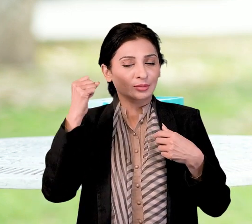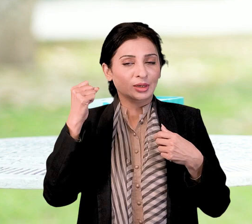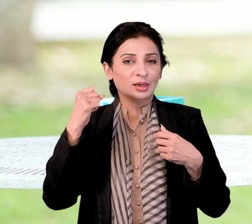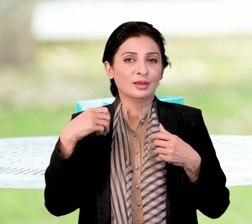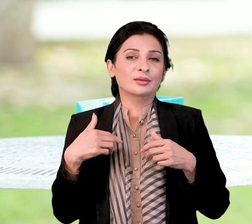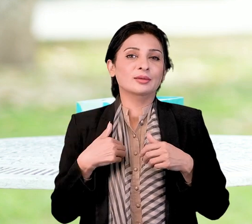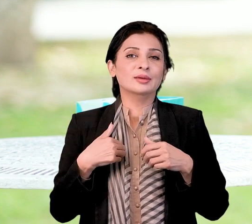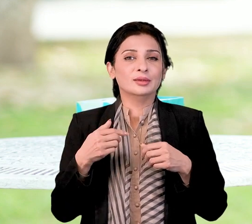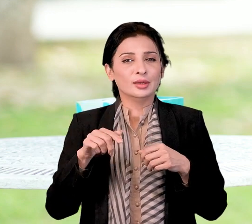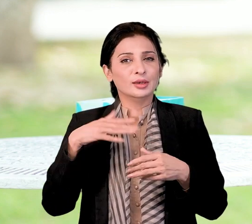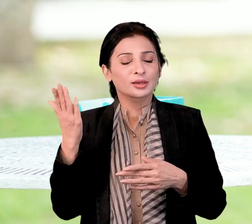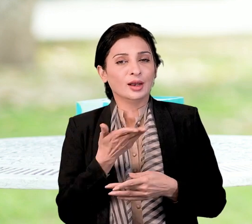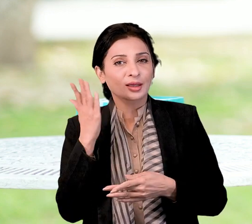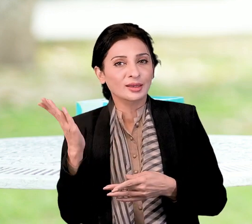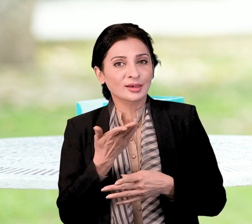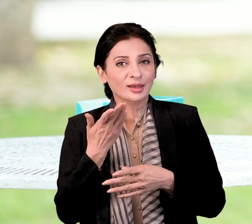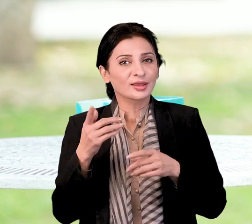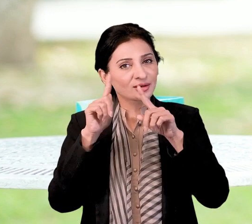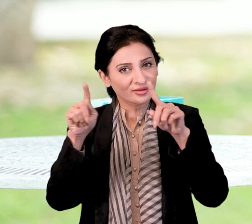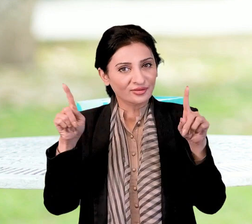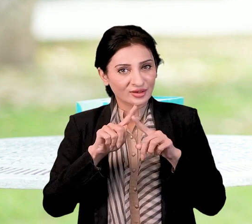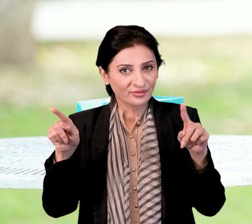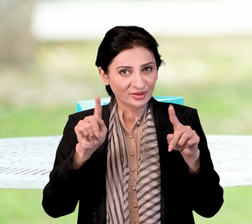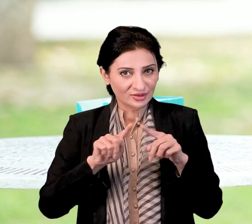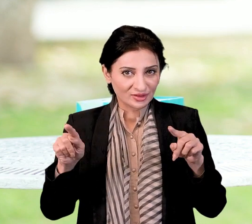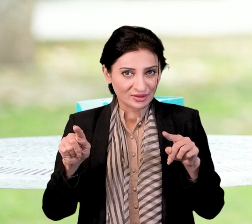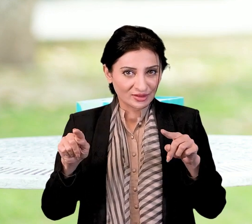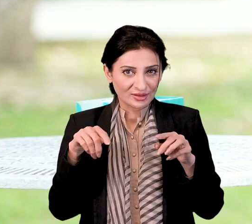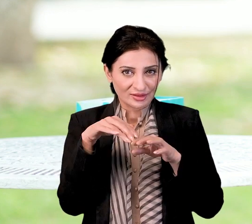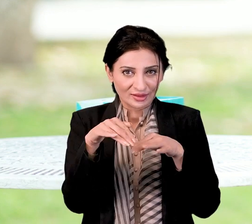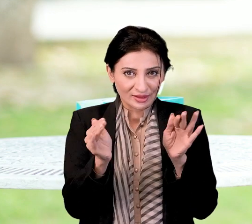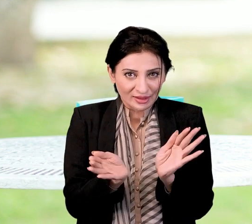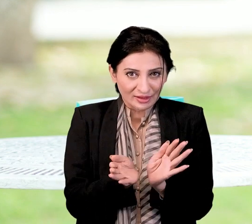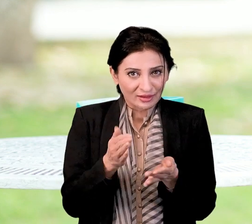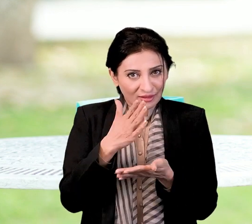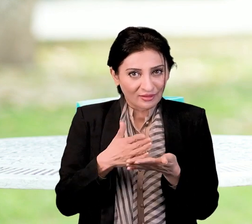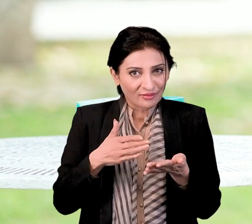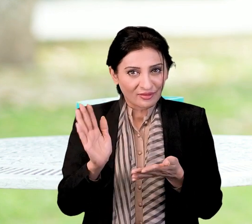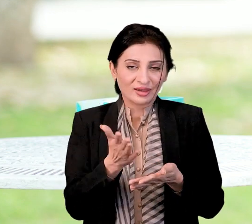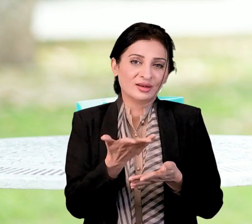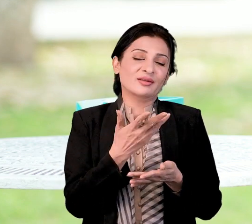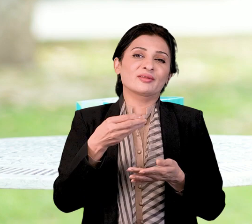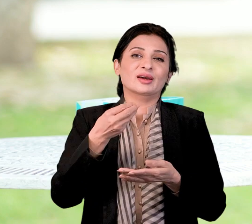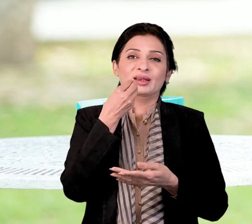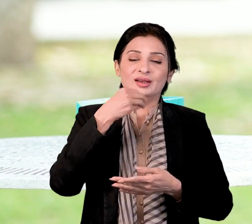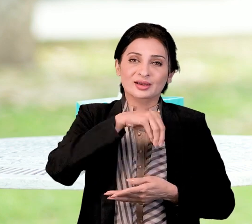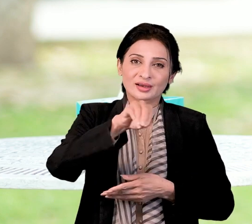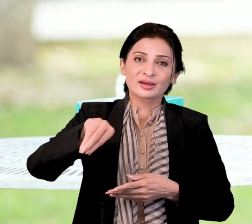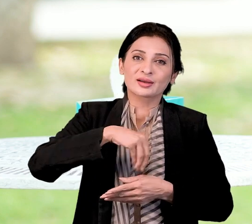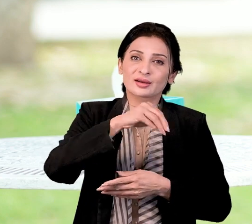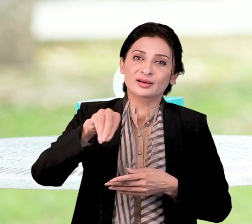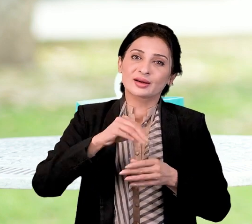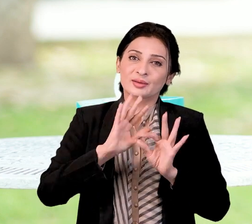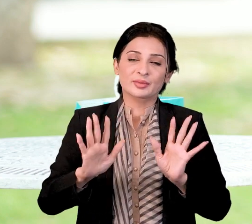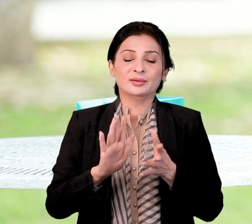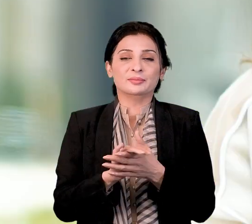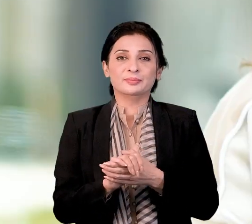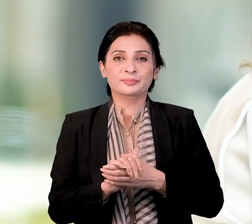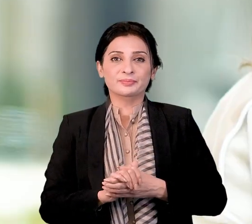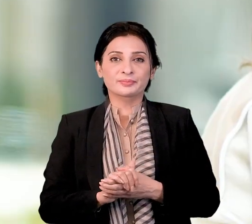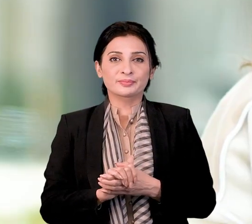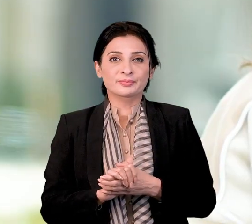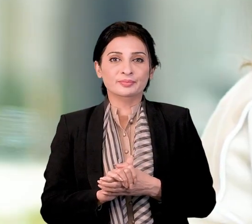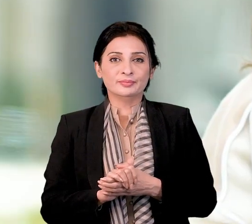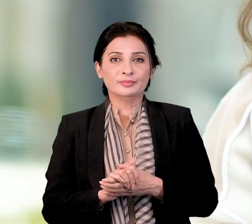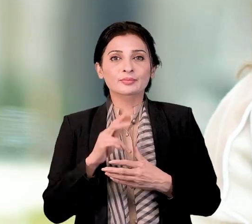creating something that is different, unique, and just upgrades the Pakistani food industry as a whole.